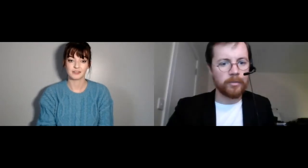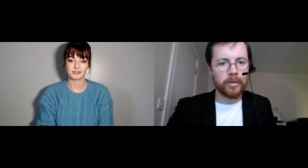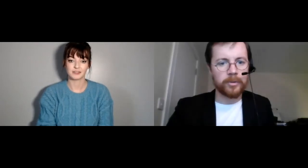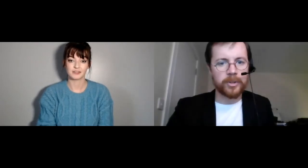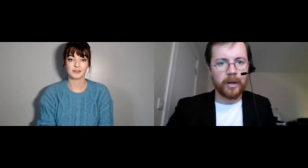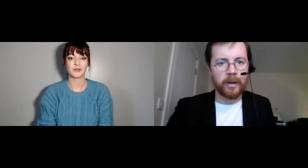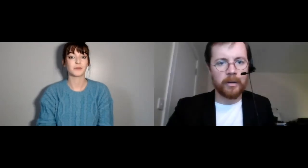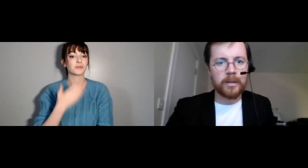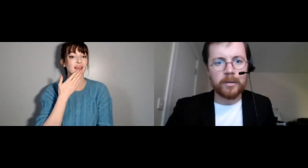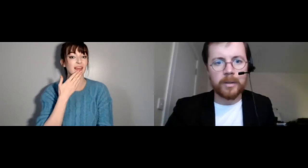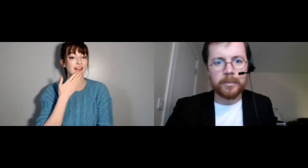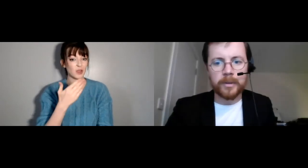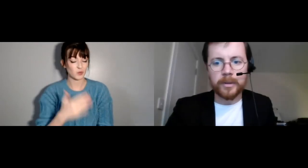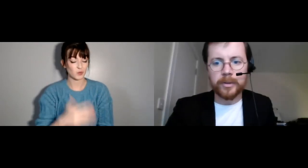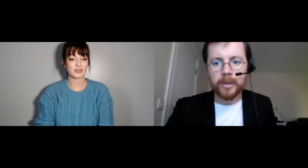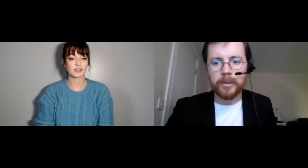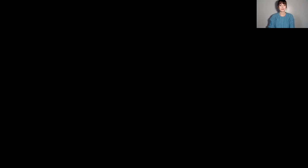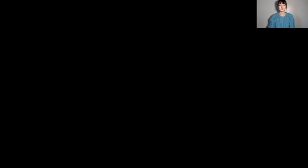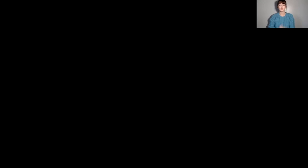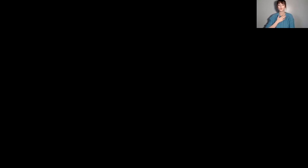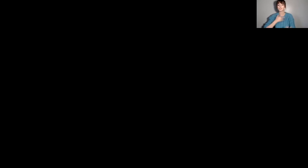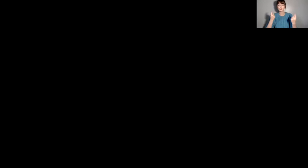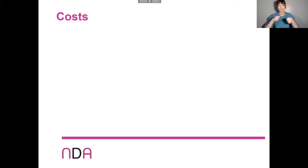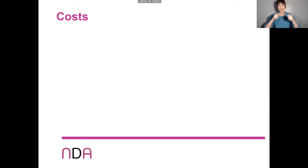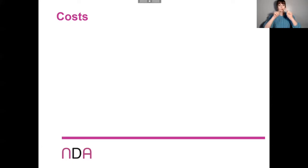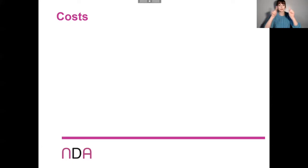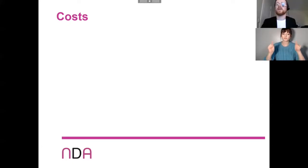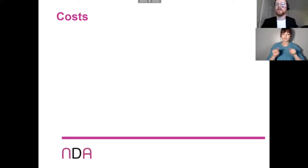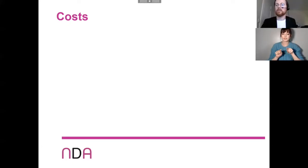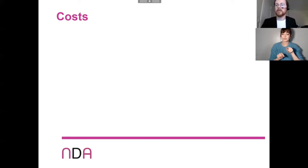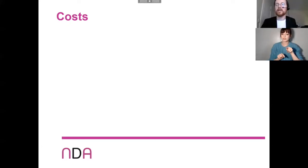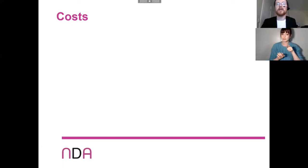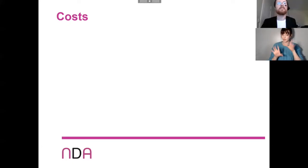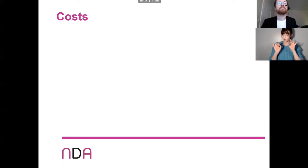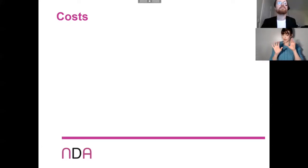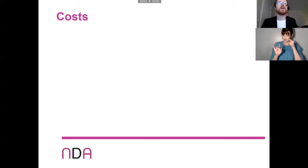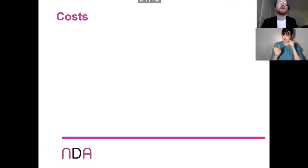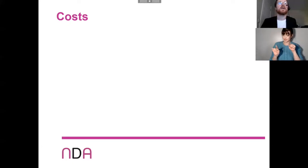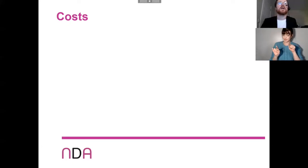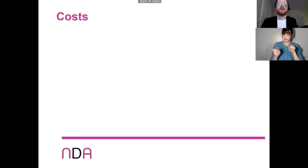Thank you very much, Carolyn. So I'm just going to share my screen here, please. Is that okay? Can everybody see that?